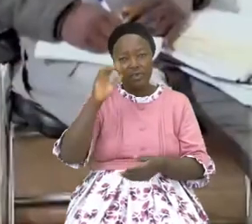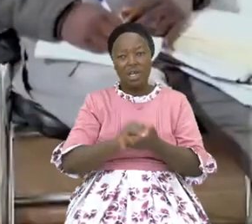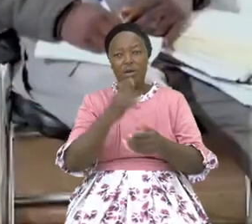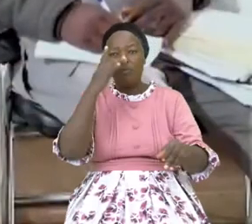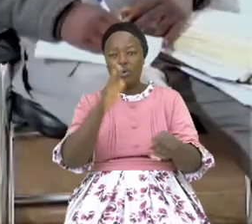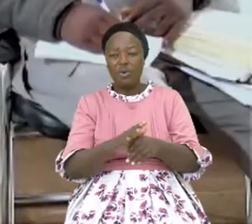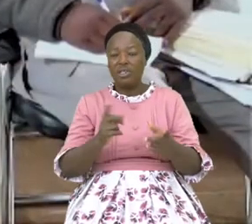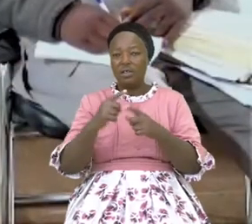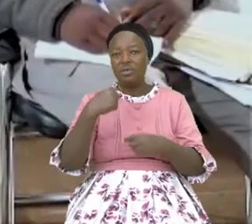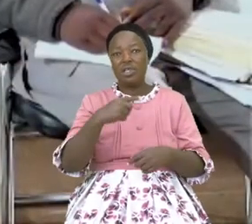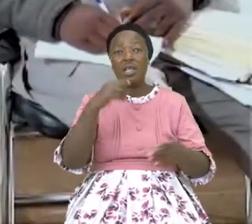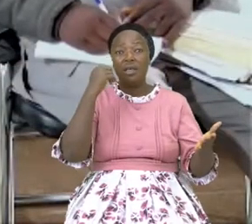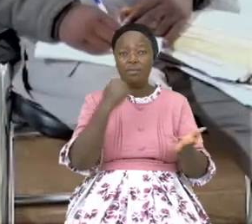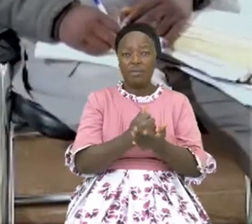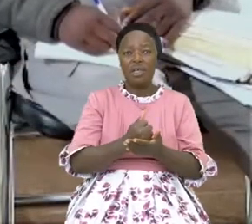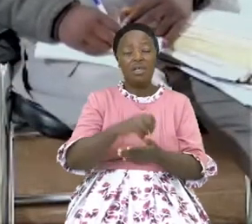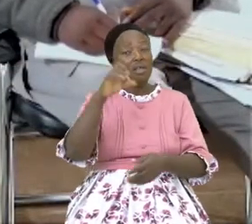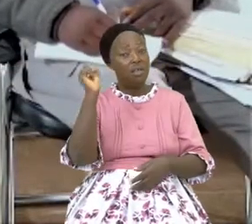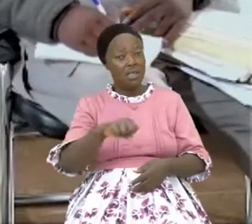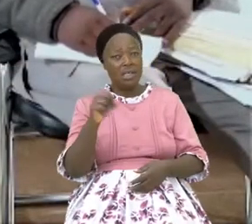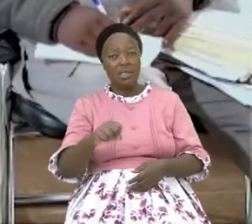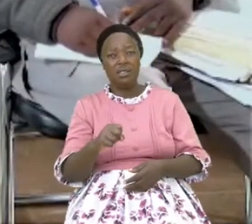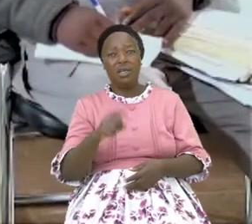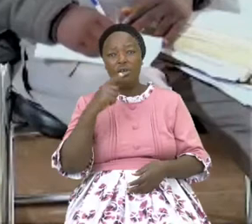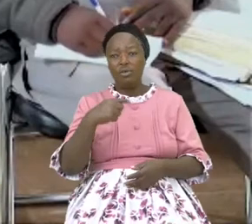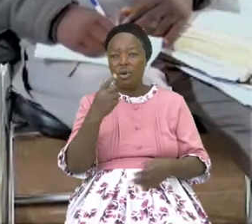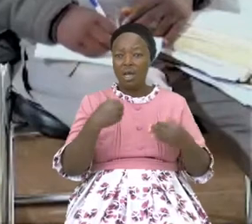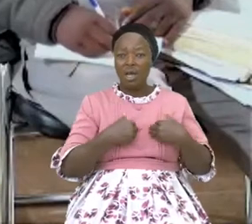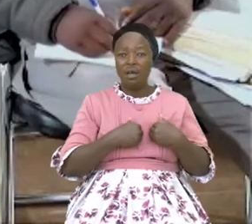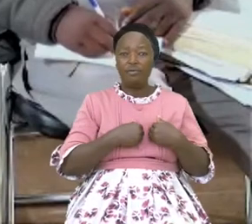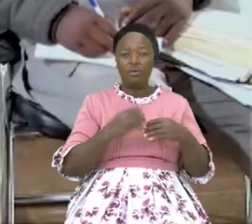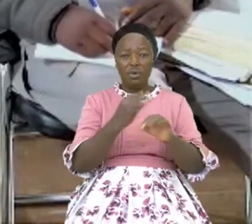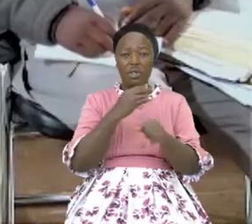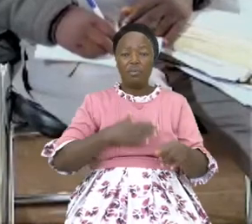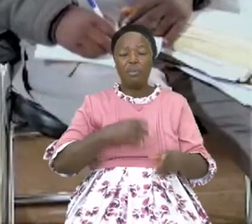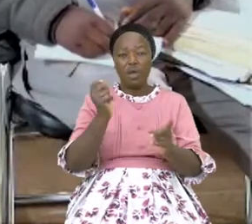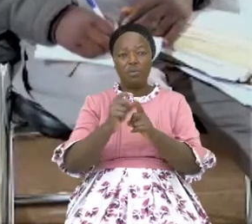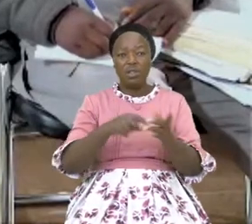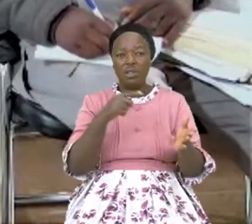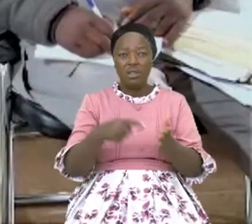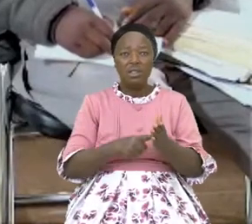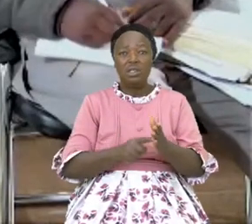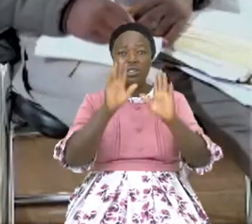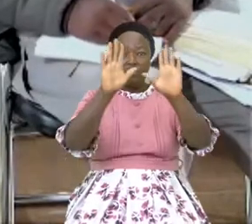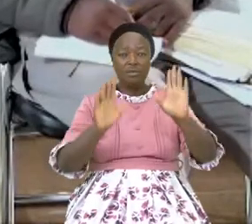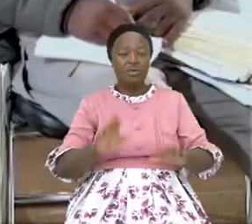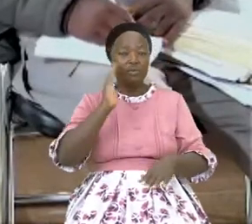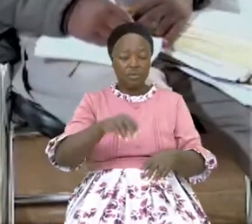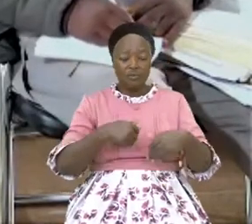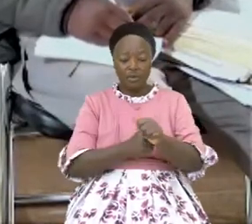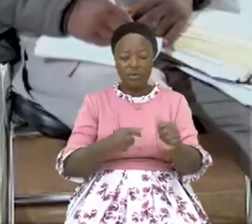You say amen. Yes, you are quoting my word. This sign shall follow them that believe.